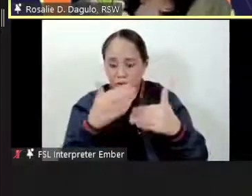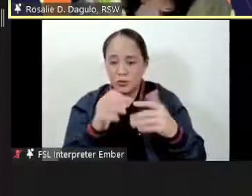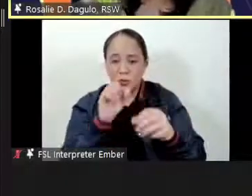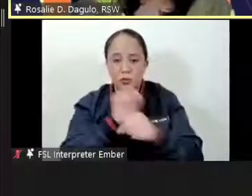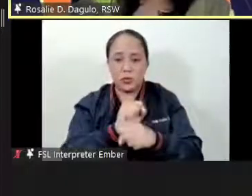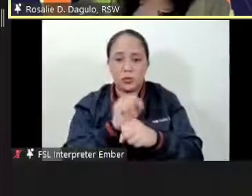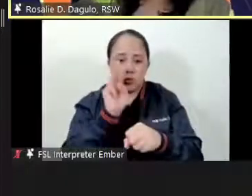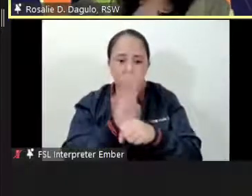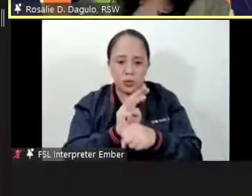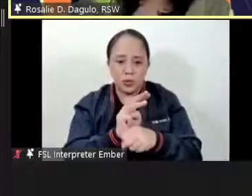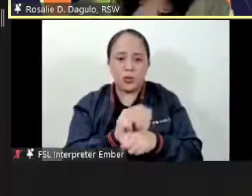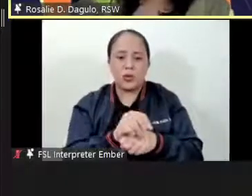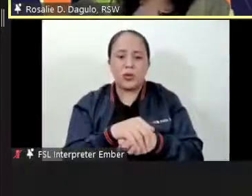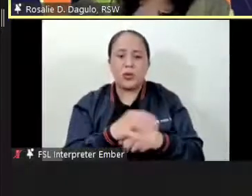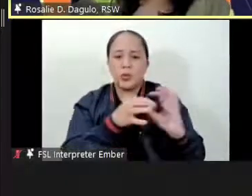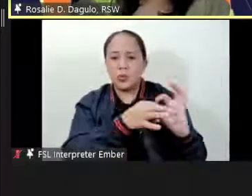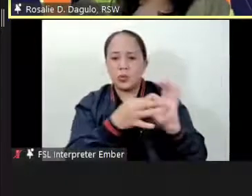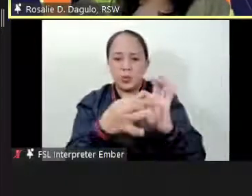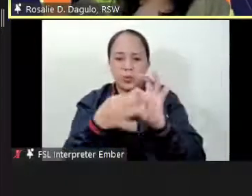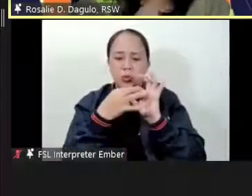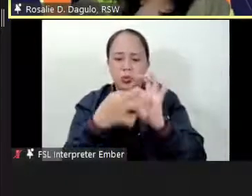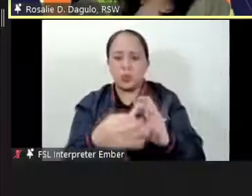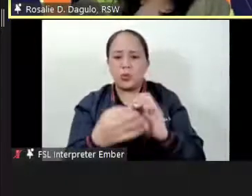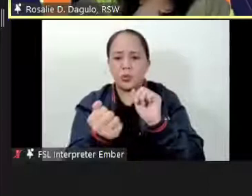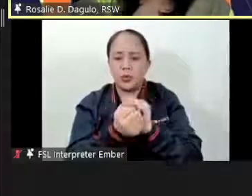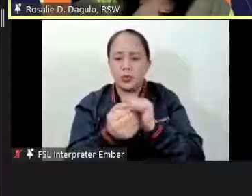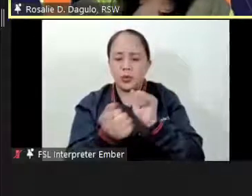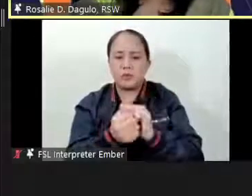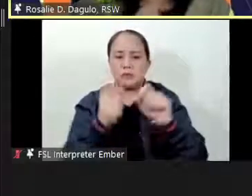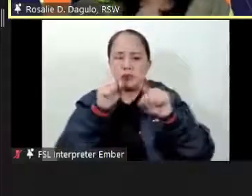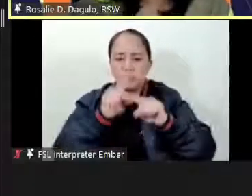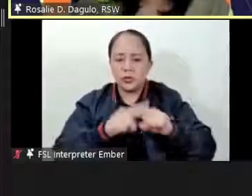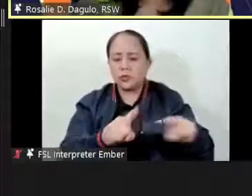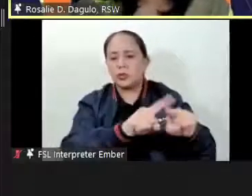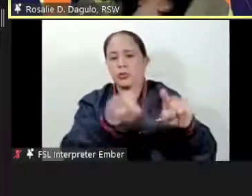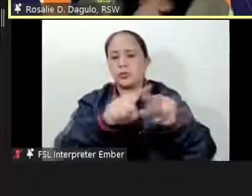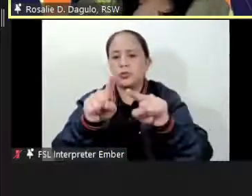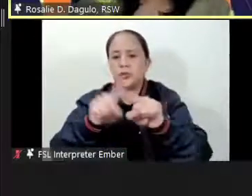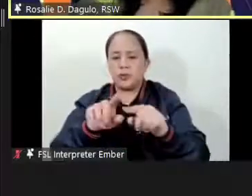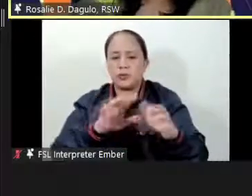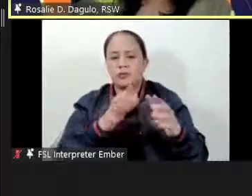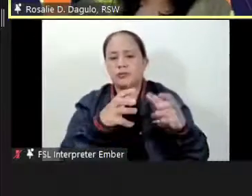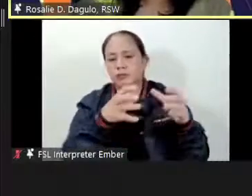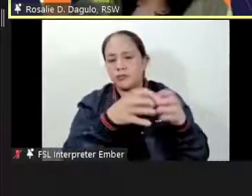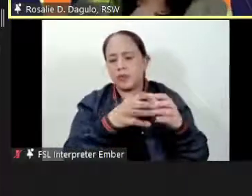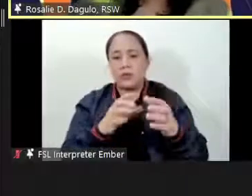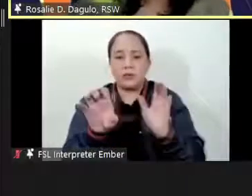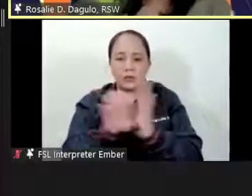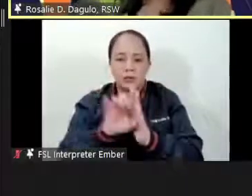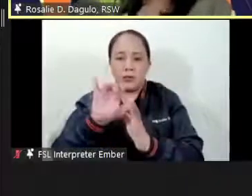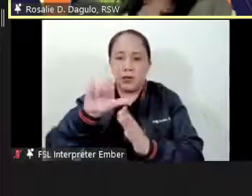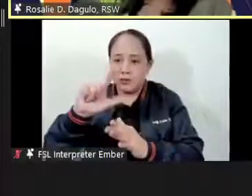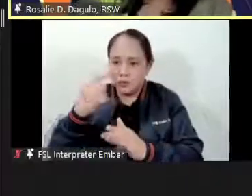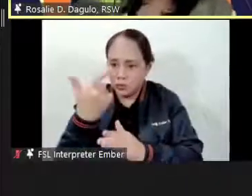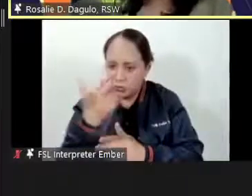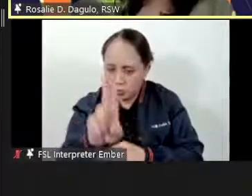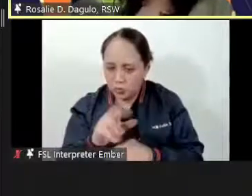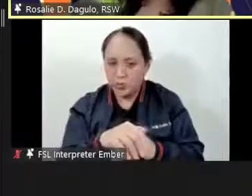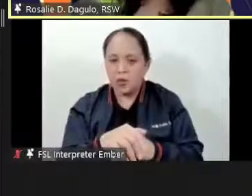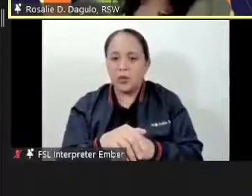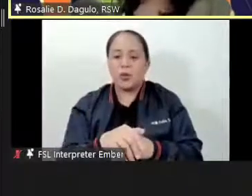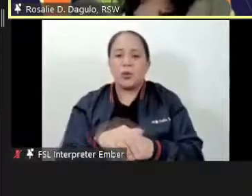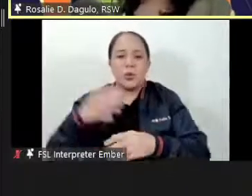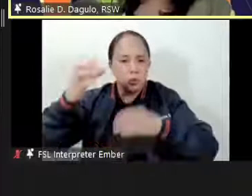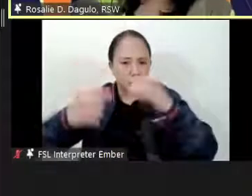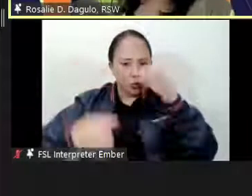worker coordinates with different entities like the local government units, the